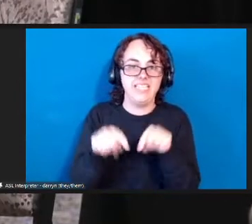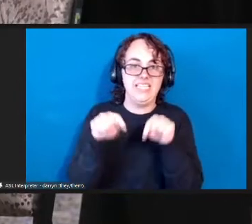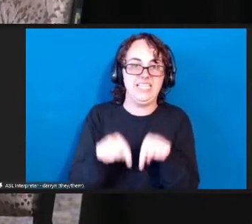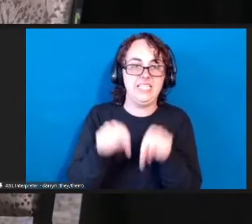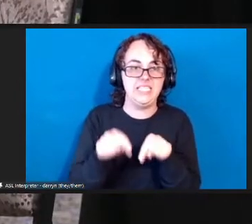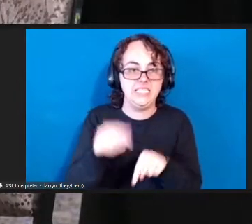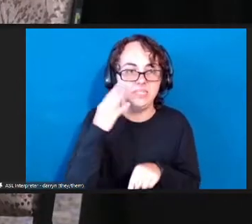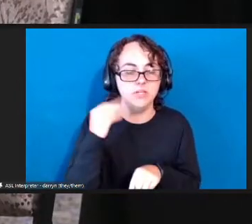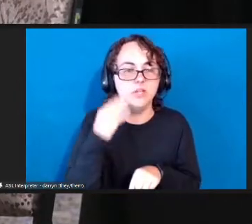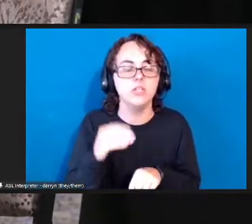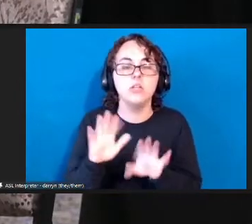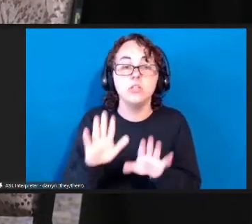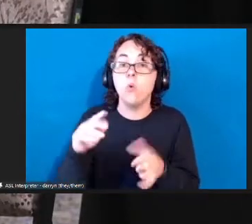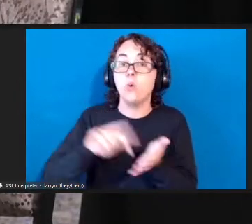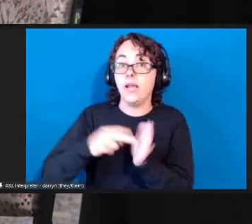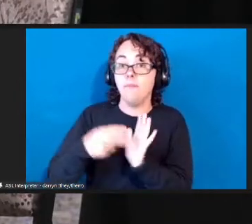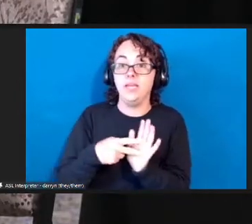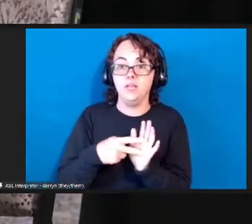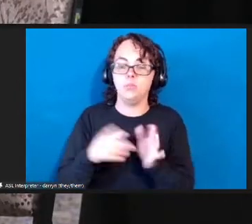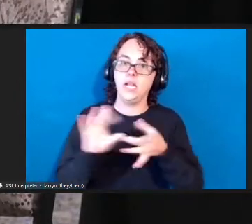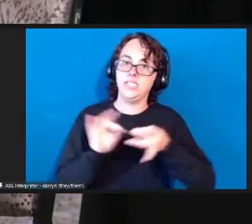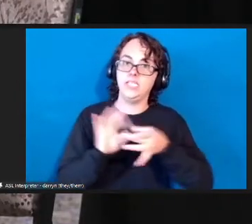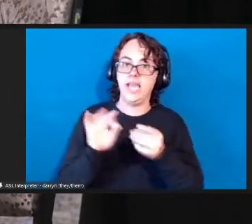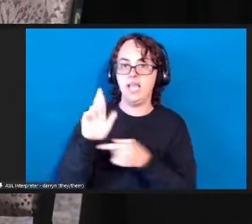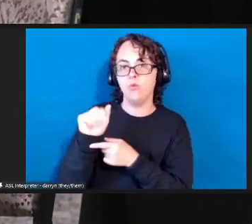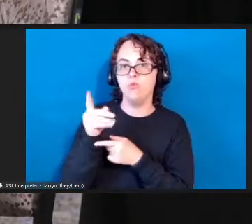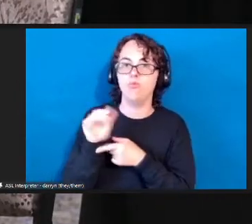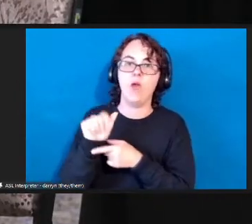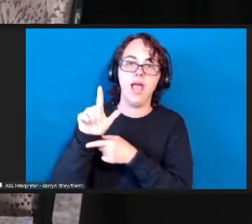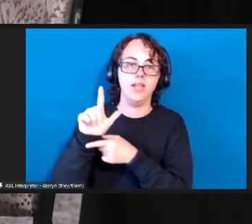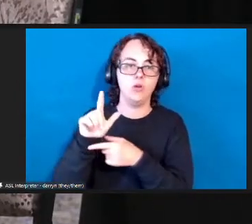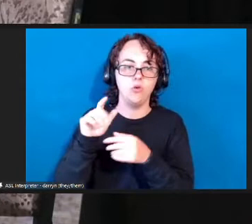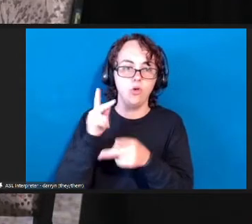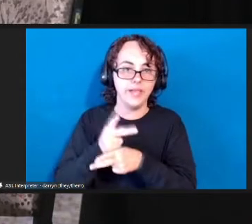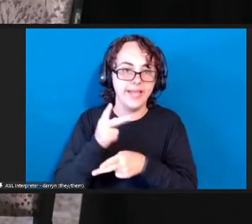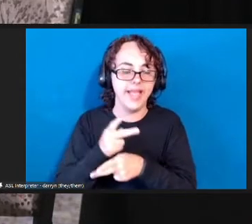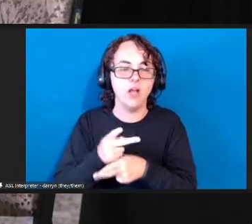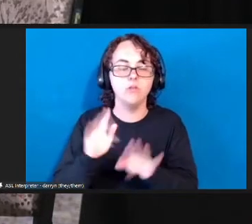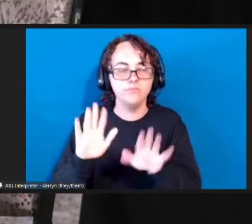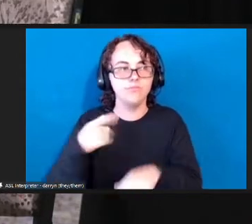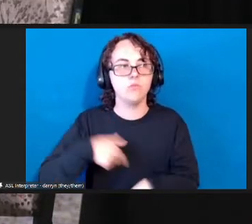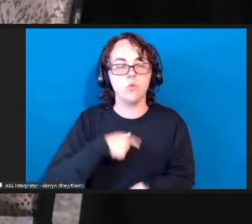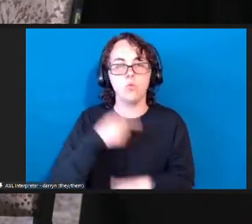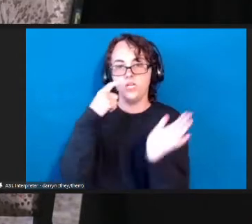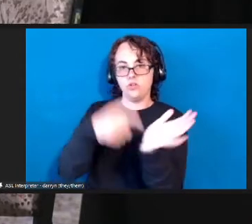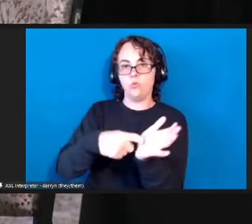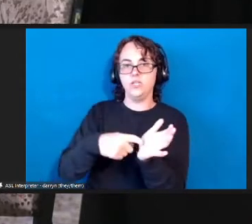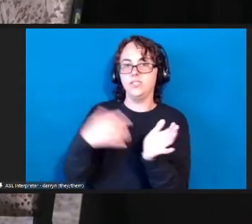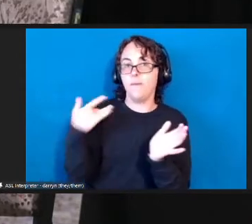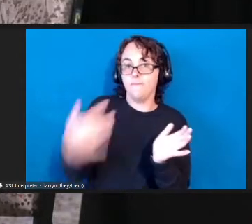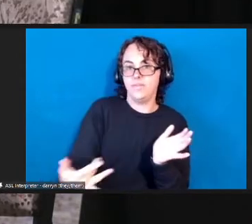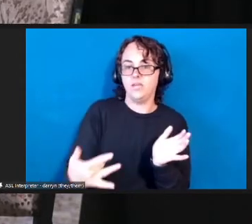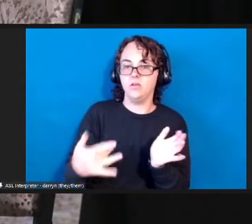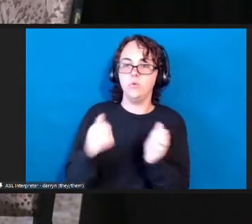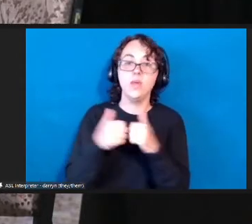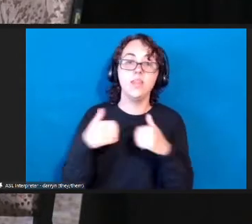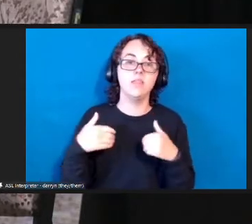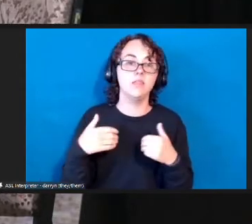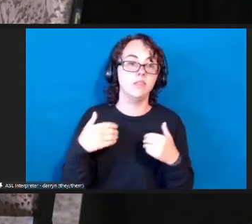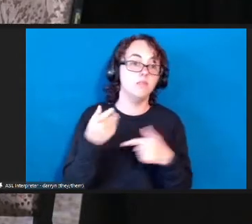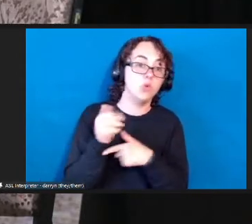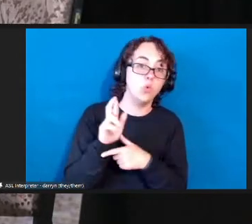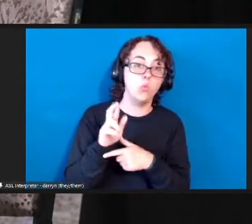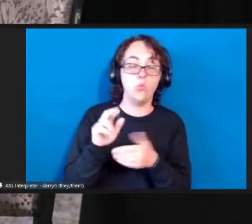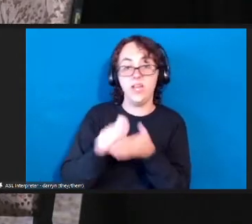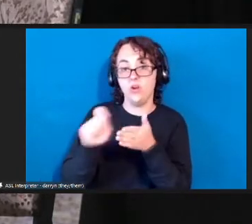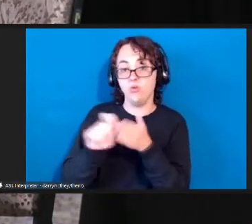radical care is that we're seeing a trend amongst a lot of queer writers, and I will name